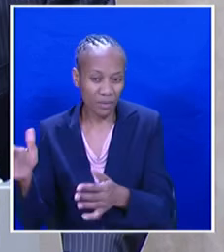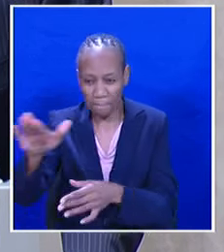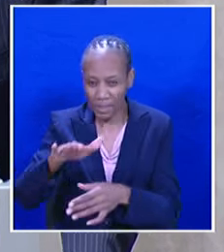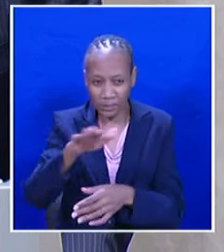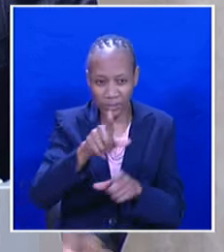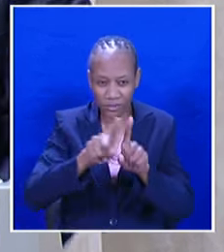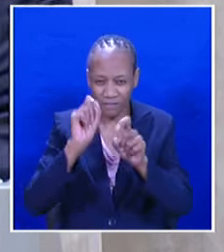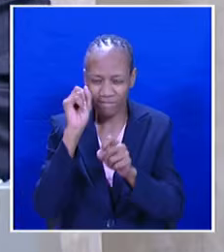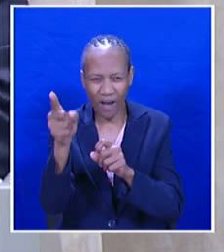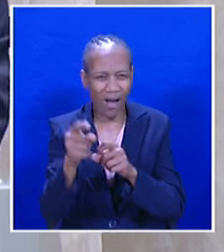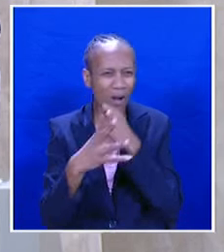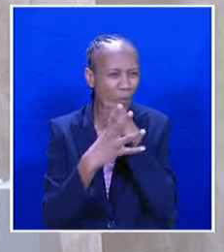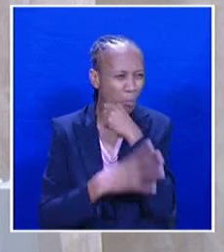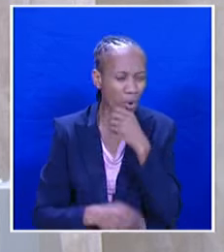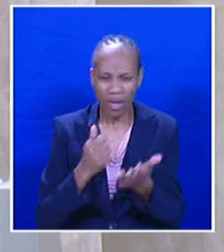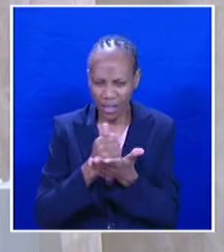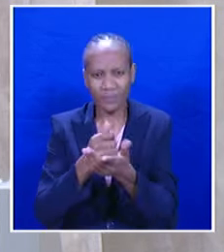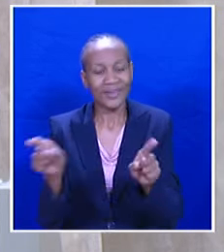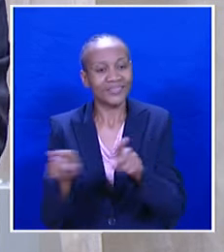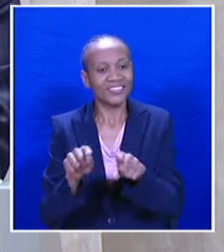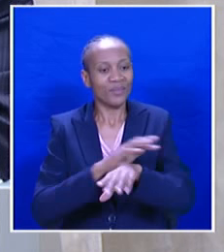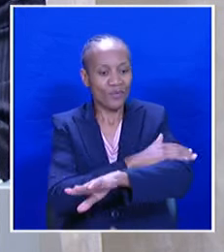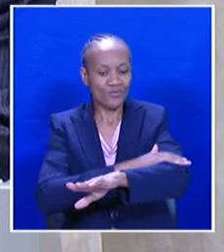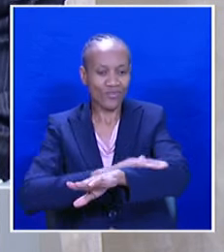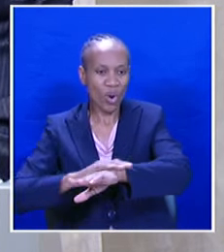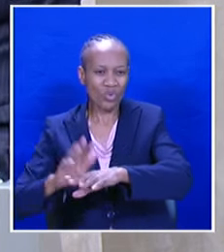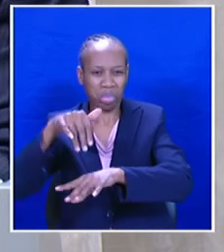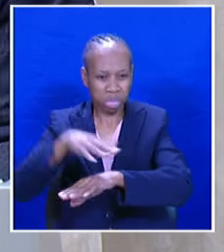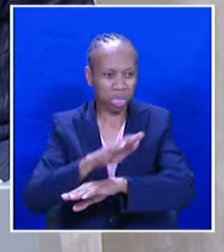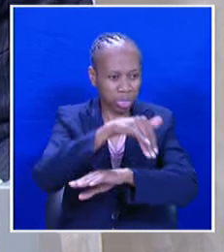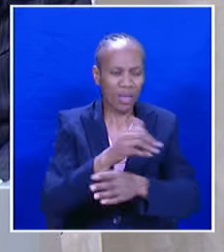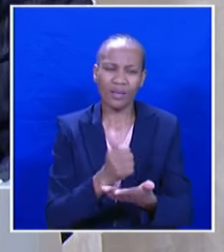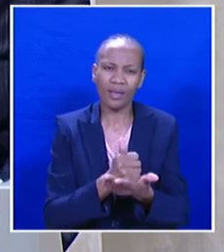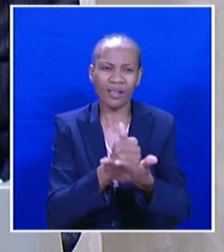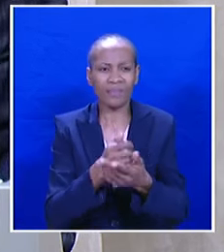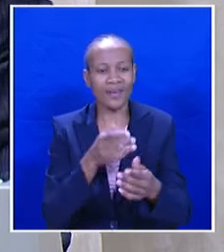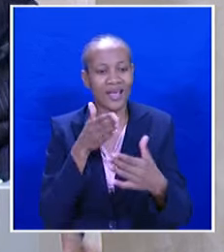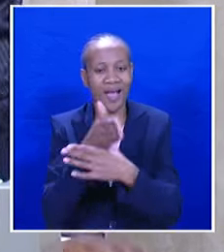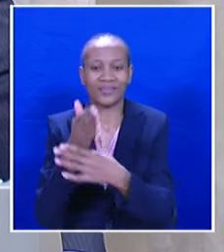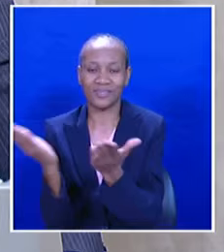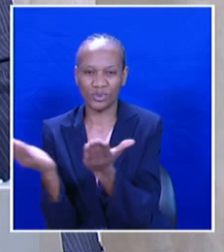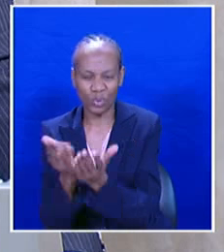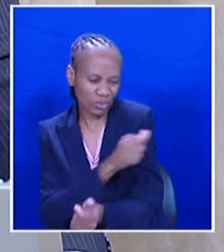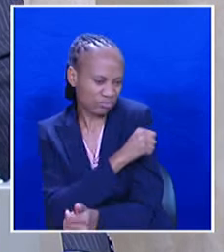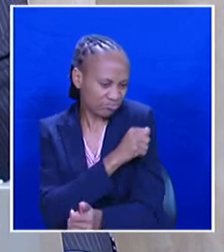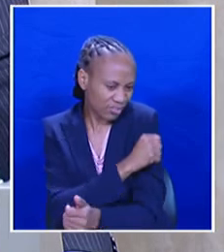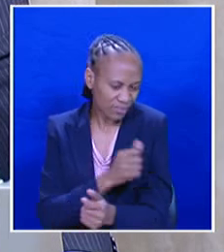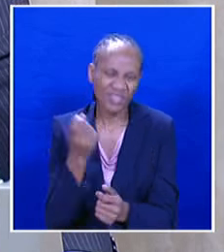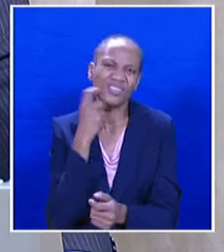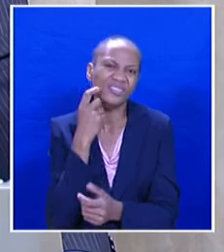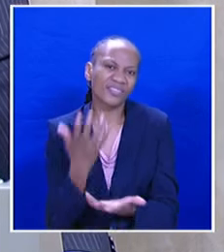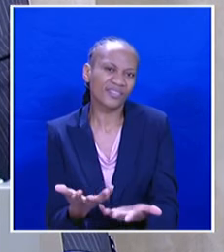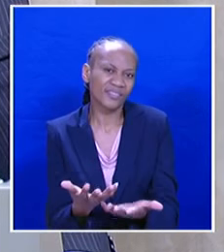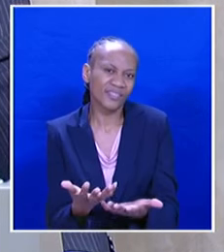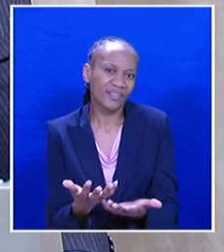better roads, it creates better access to markets, to schools, to clinics, and enables people to go